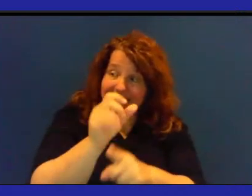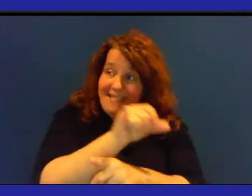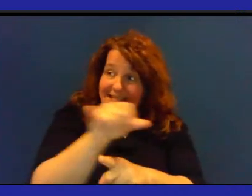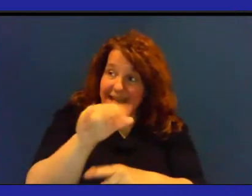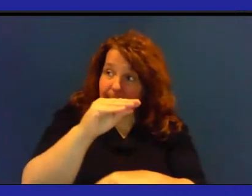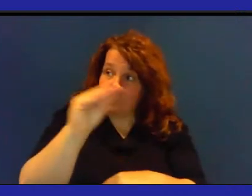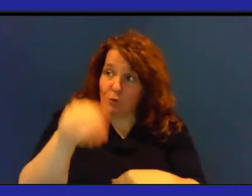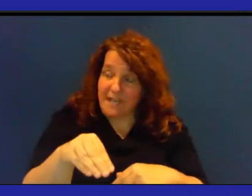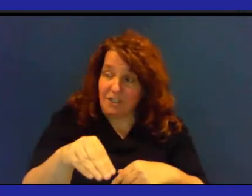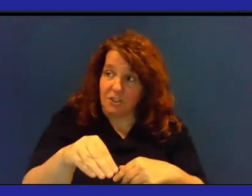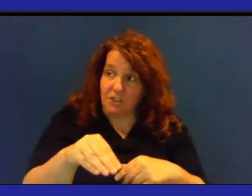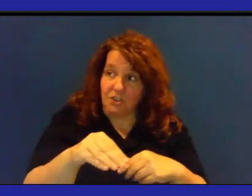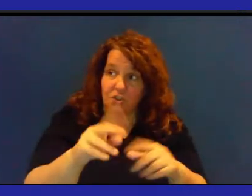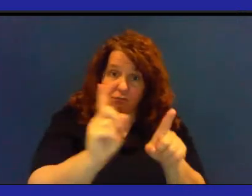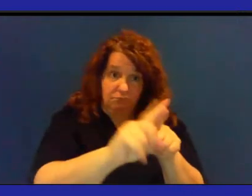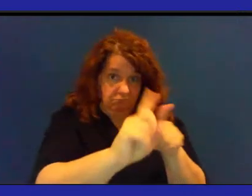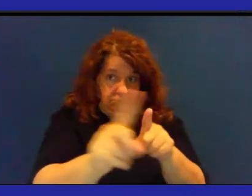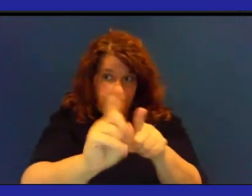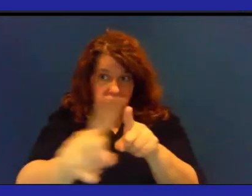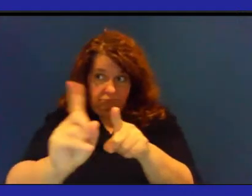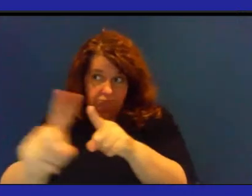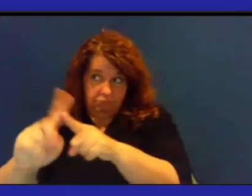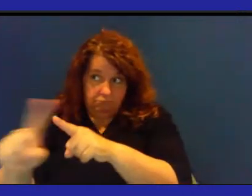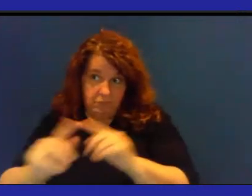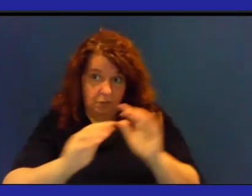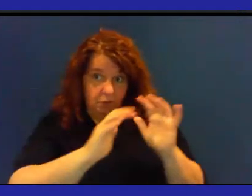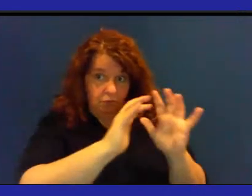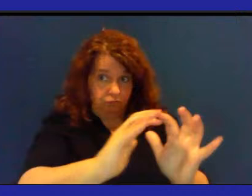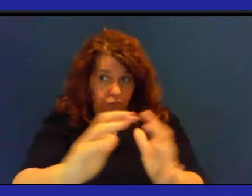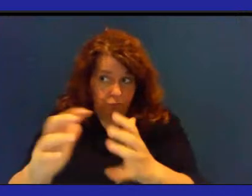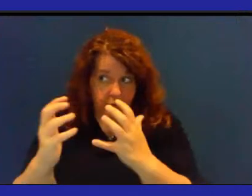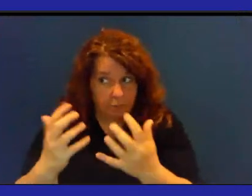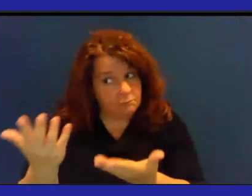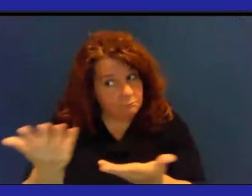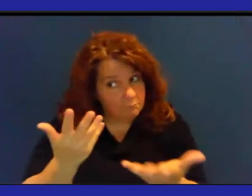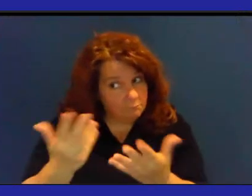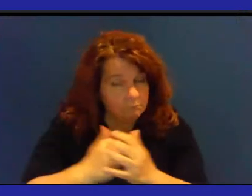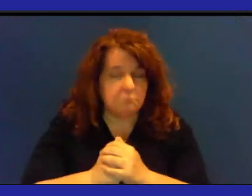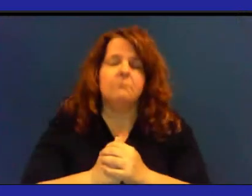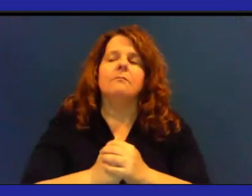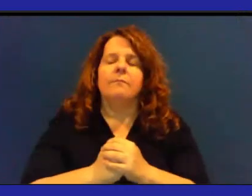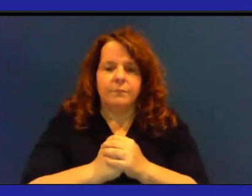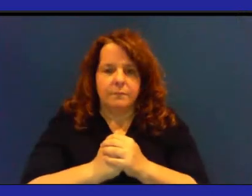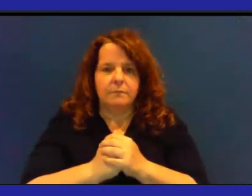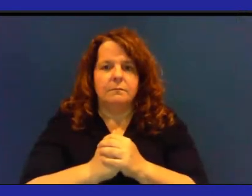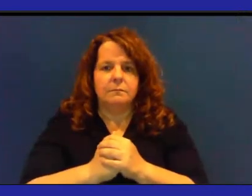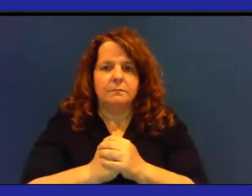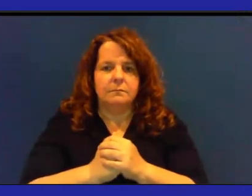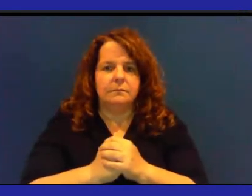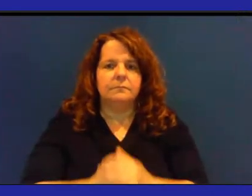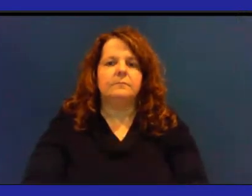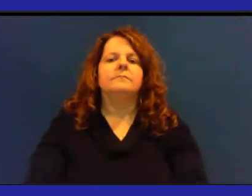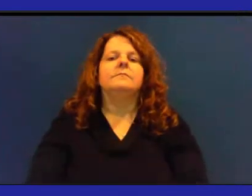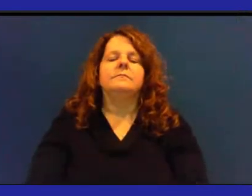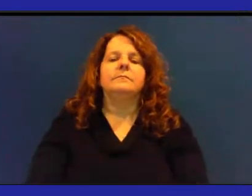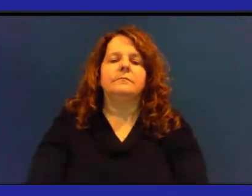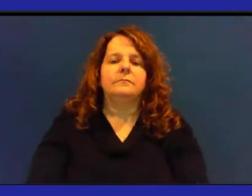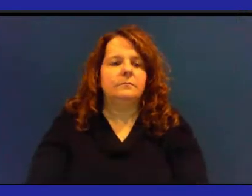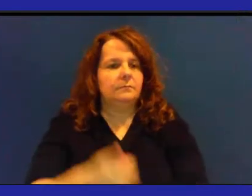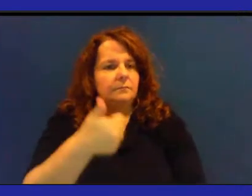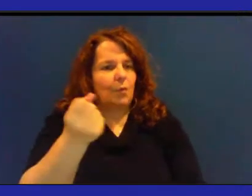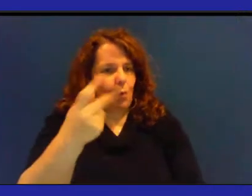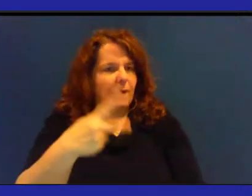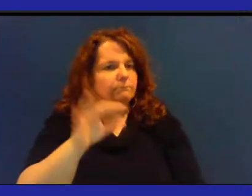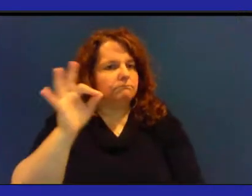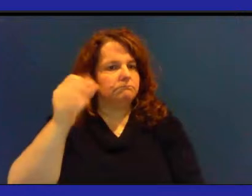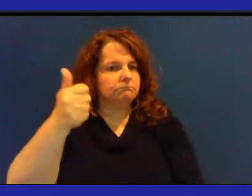across groups that we may be concerned about? Mhm. And then you get both. Okay, yep, excellent.